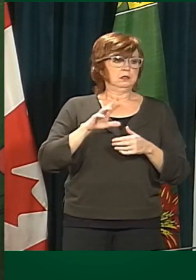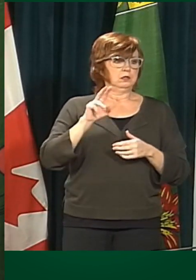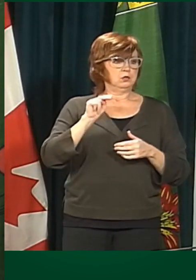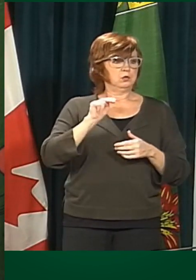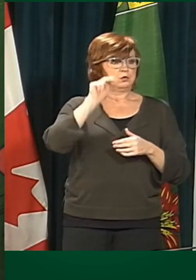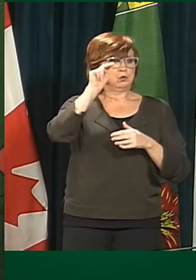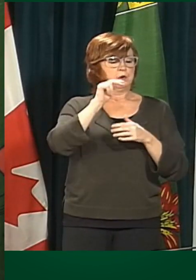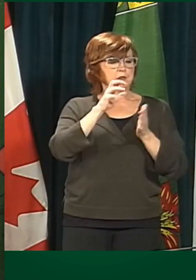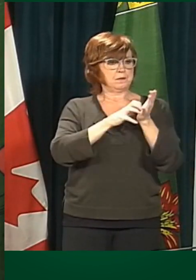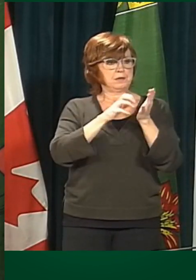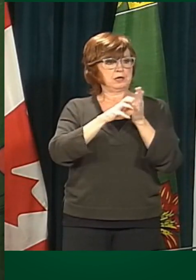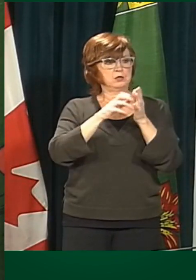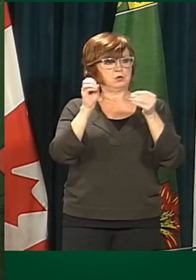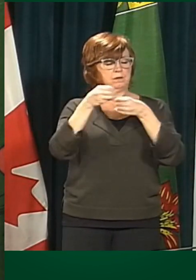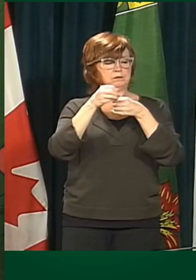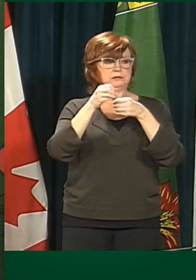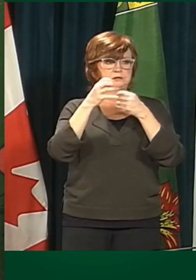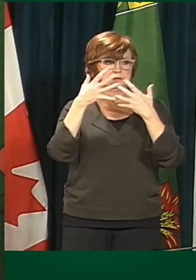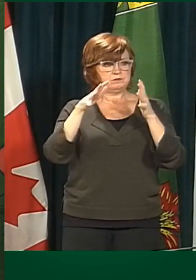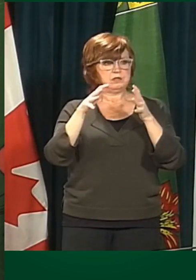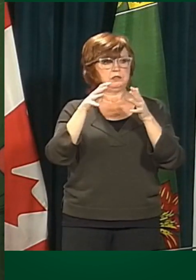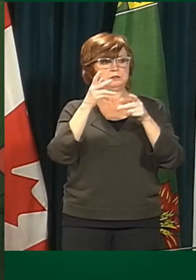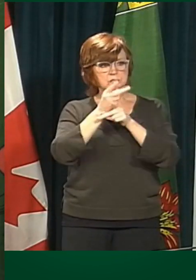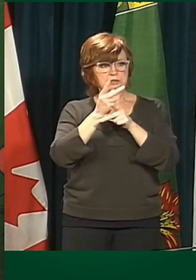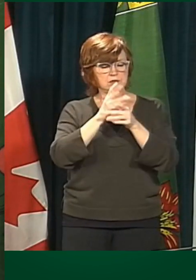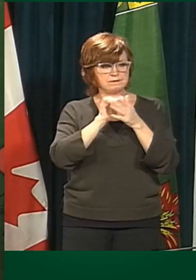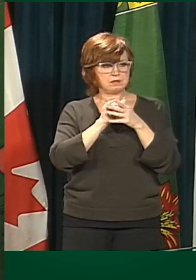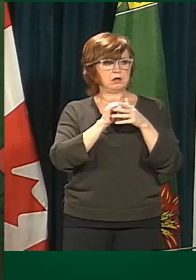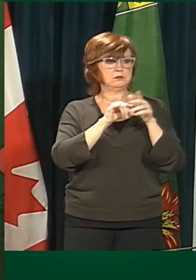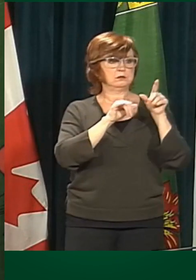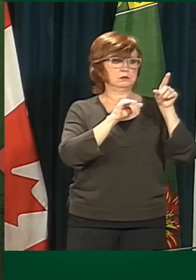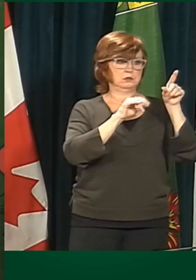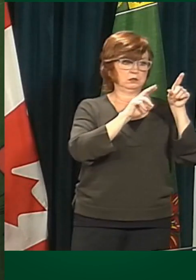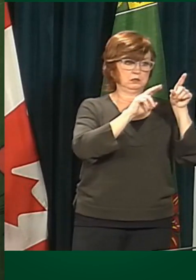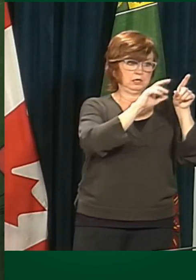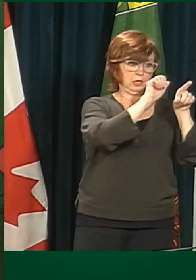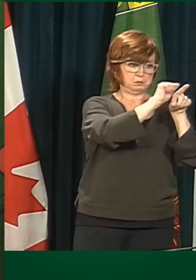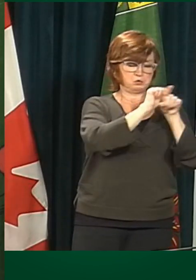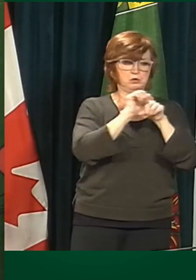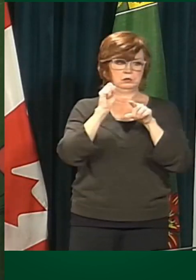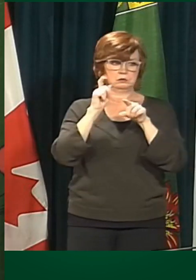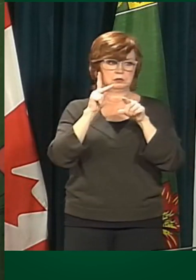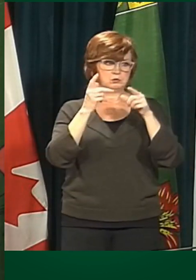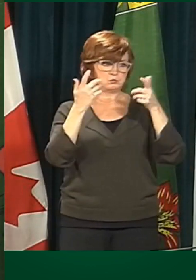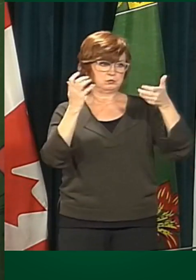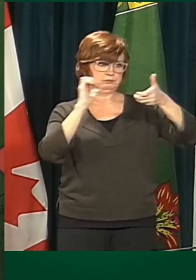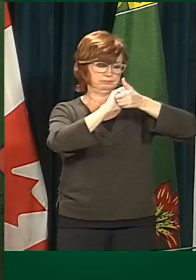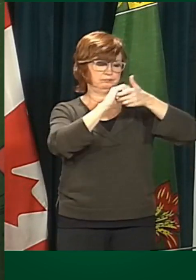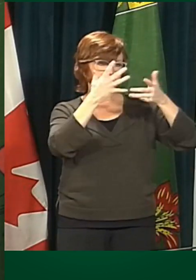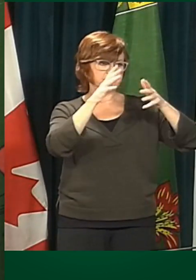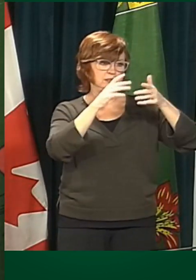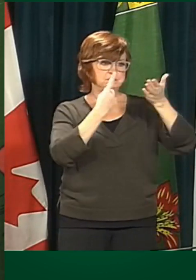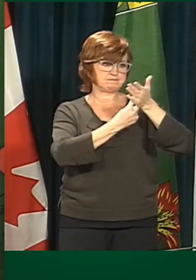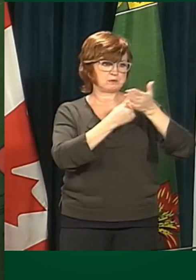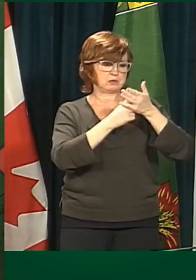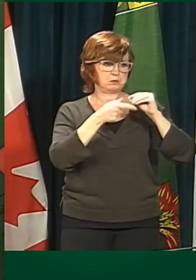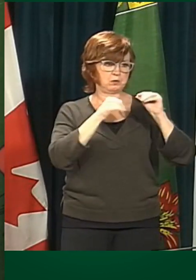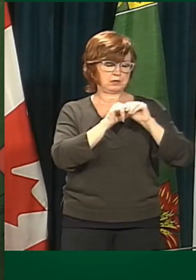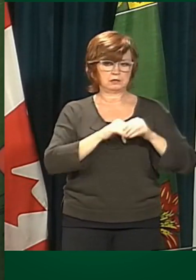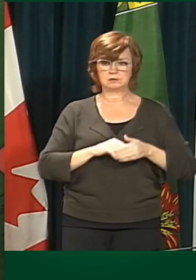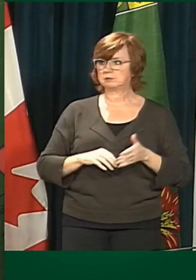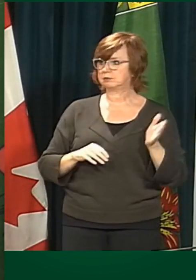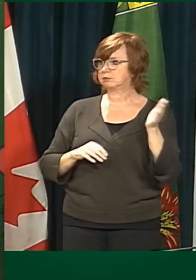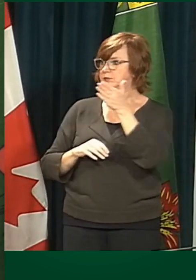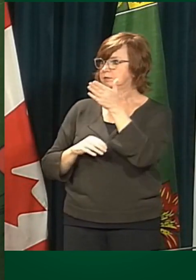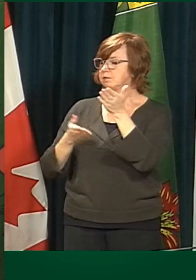very closely both with the counterparts across the border in Alberta and also with local leadership and communities. We'll take our next question from the